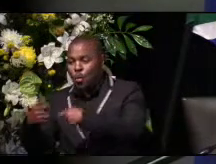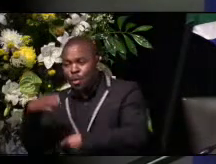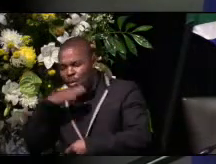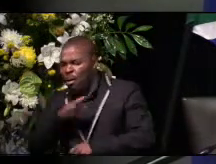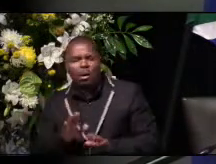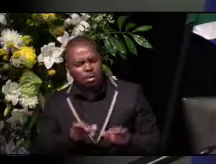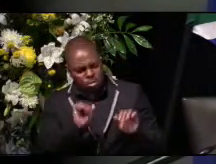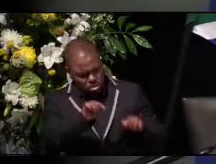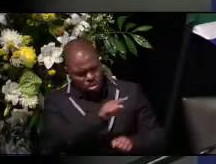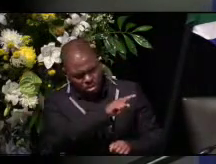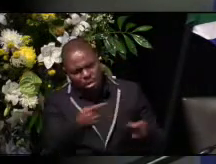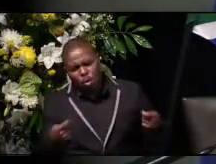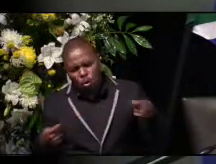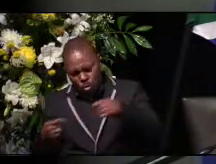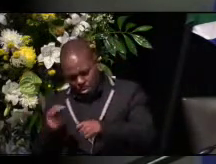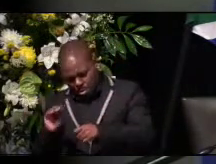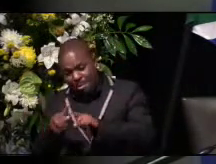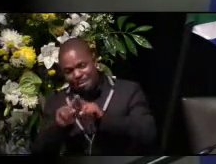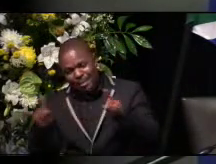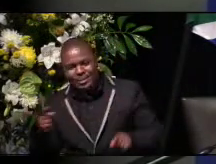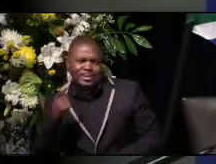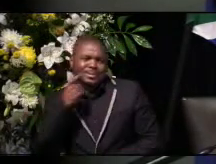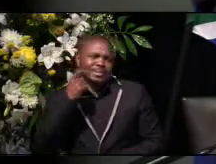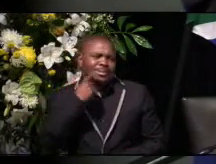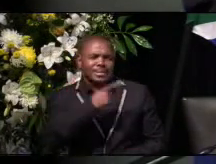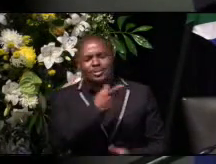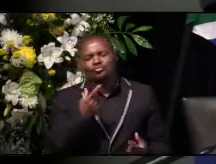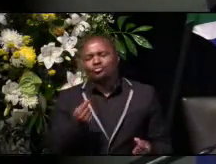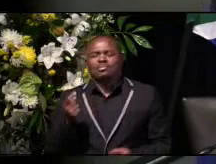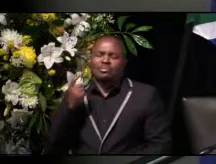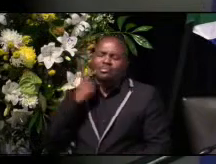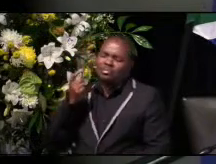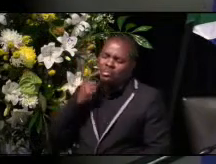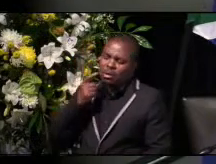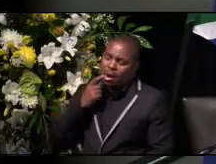know what you see for them is easy to do it